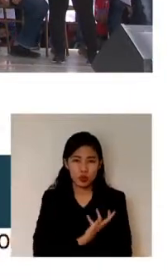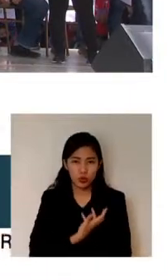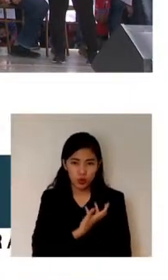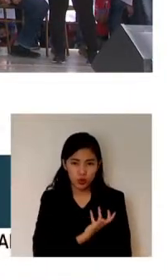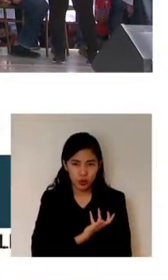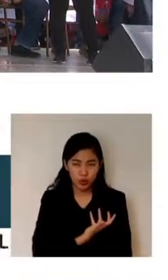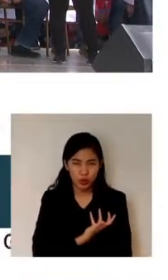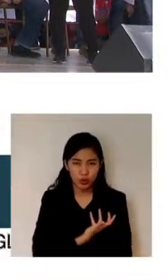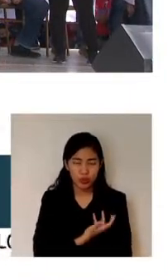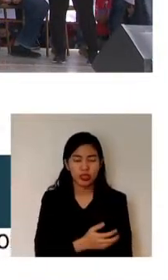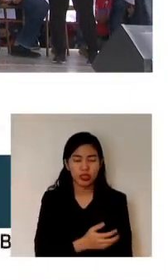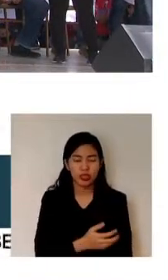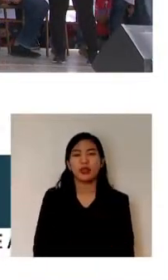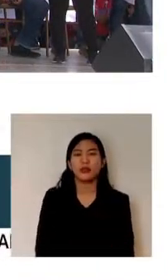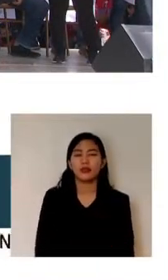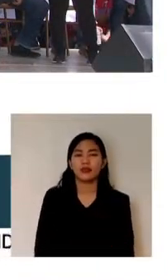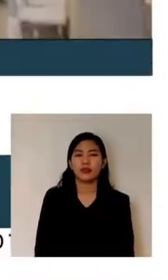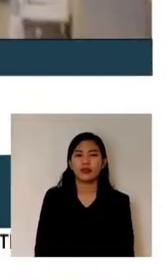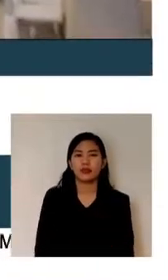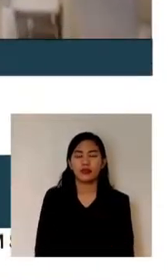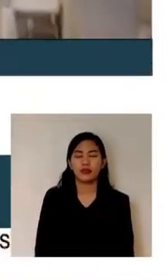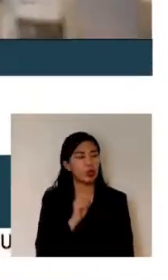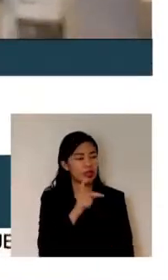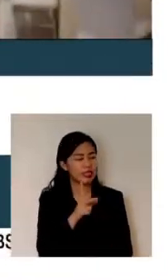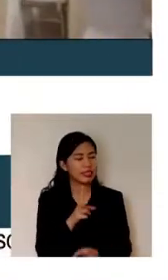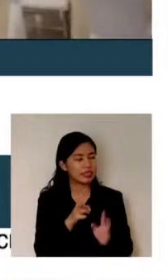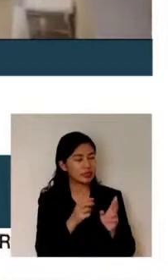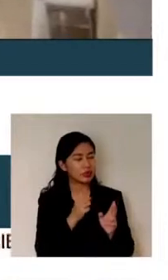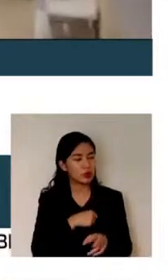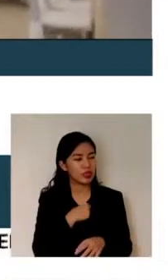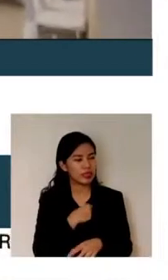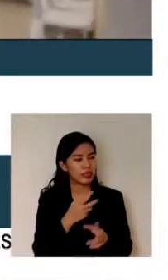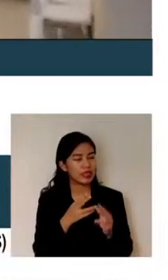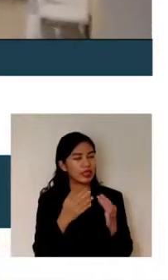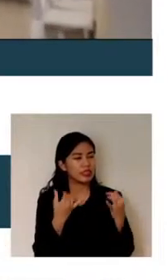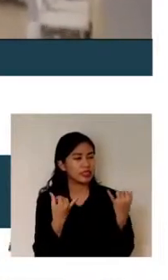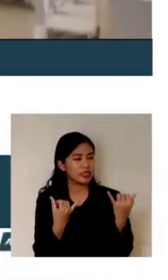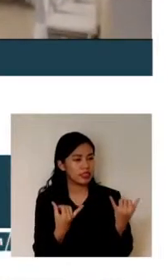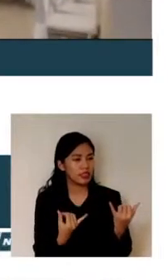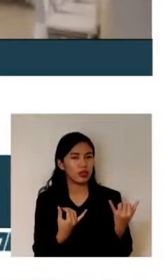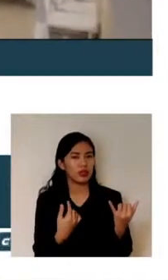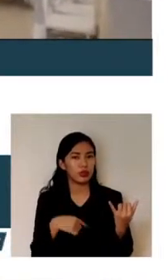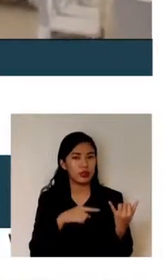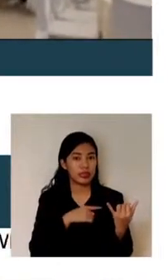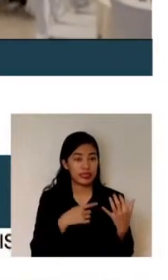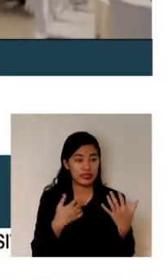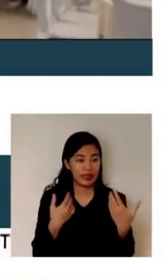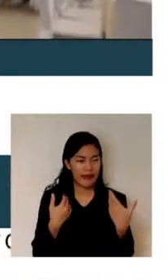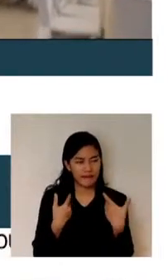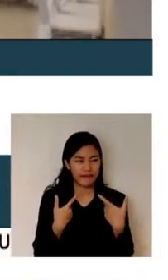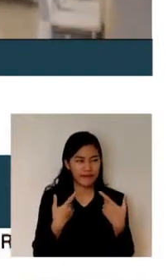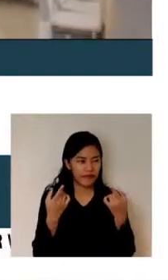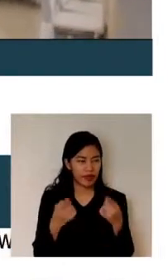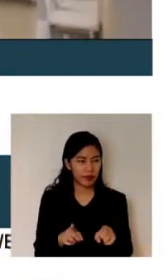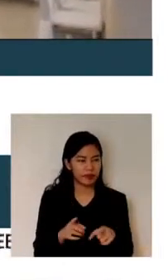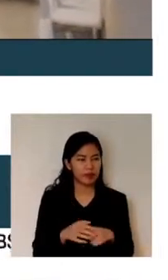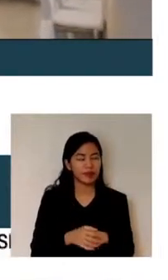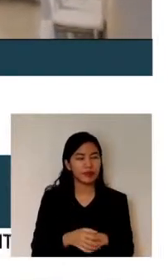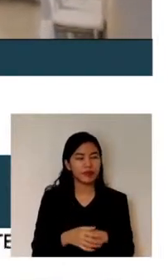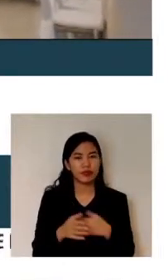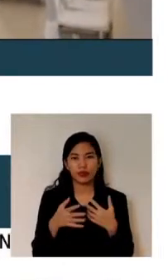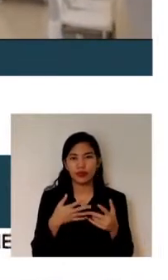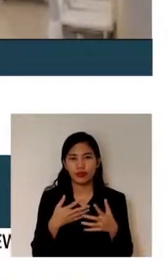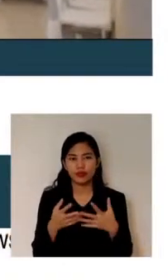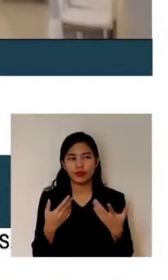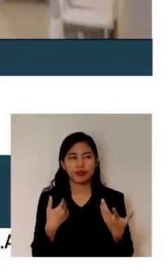Okay, attorney. Yeah, I'm sorry to cut you there, Attorney Panalo. But now that we have this situation, wherein if you believe